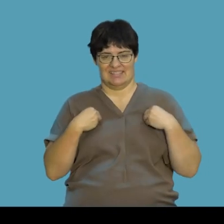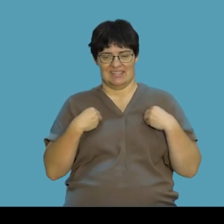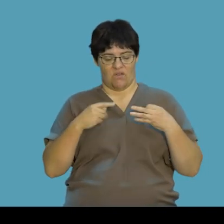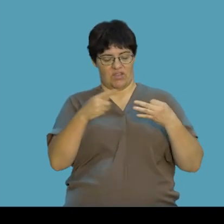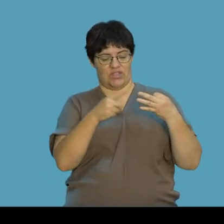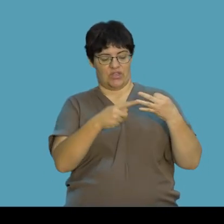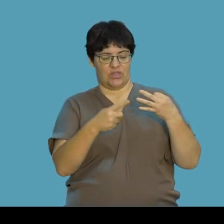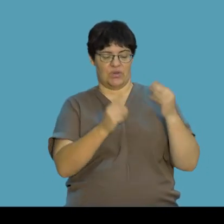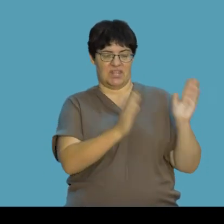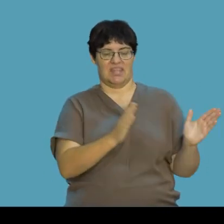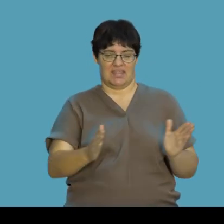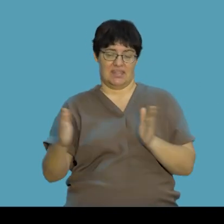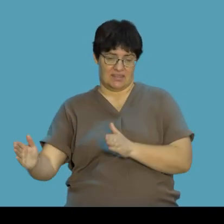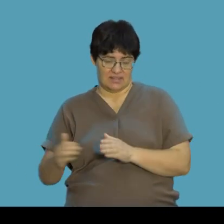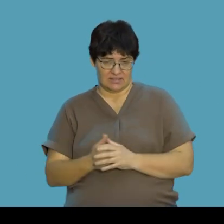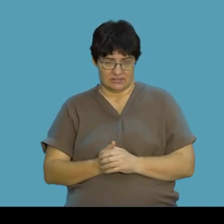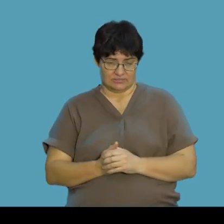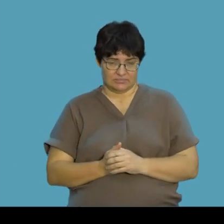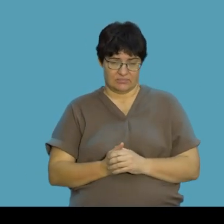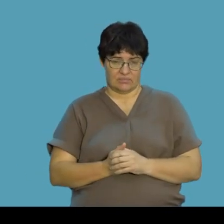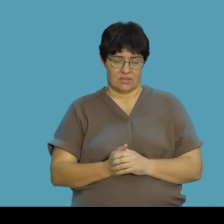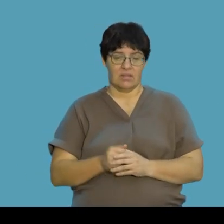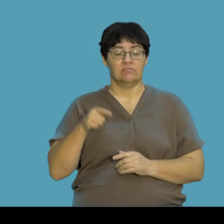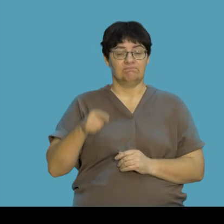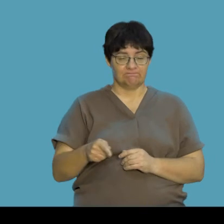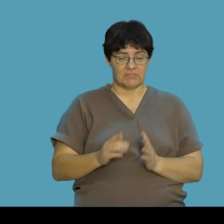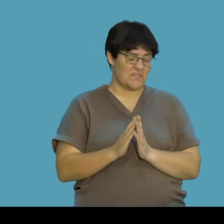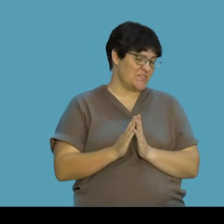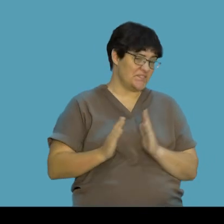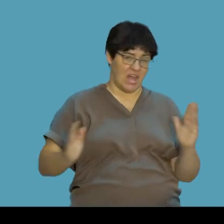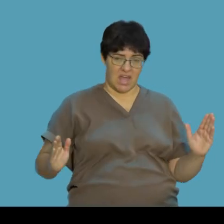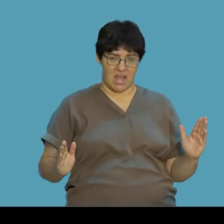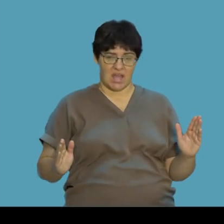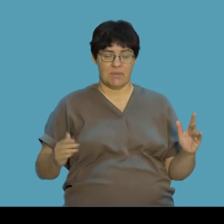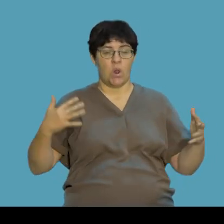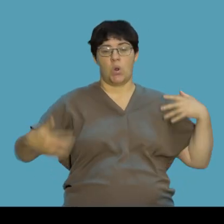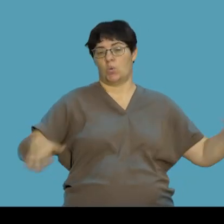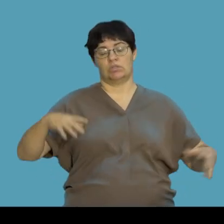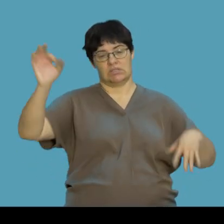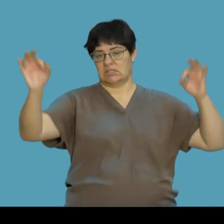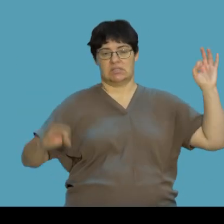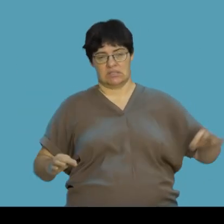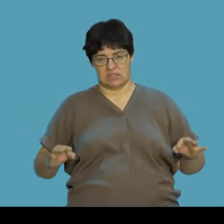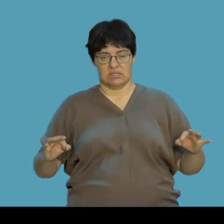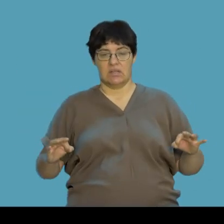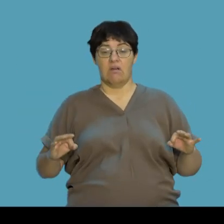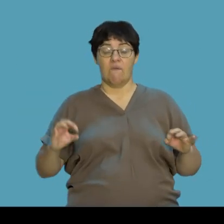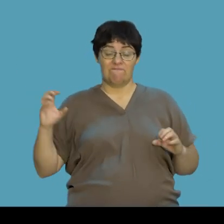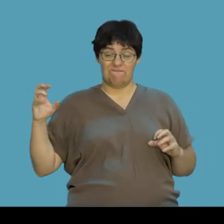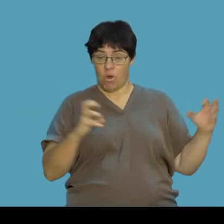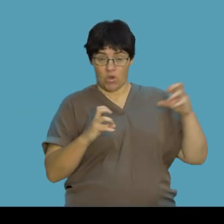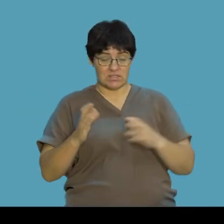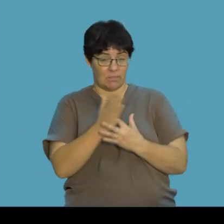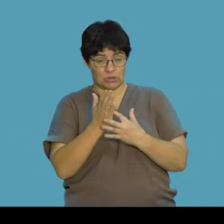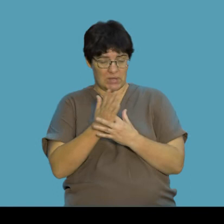matter. We know that when particles are furthest apart, they are loosely pegged, meaning the forces that exist between the particles are